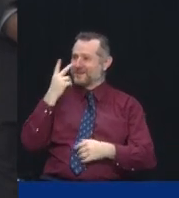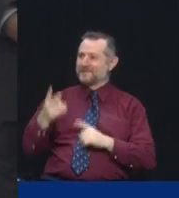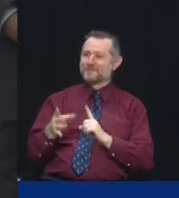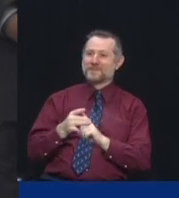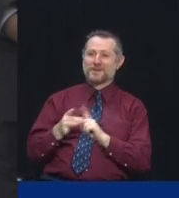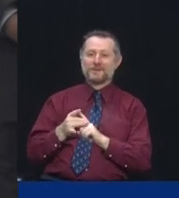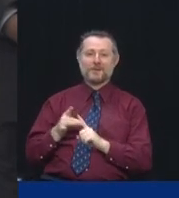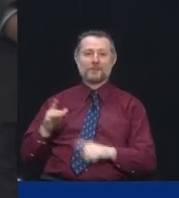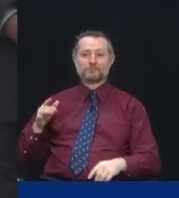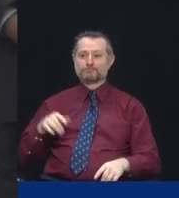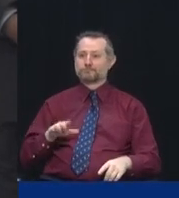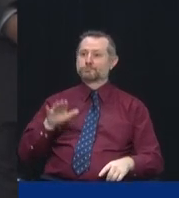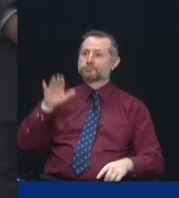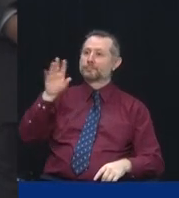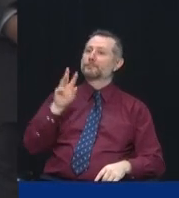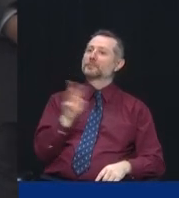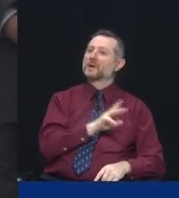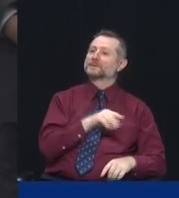to do